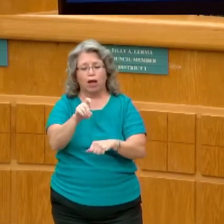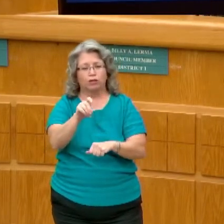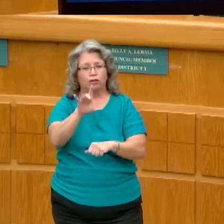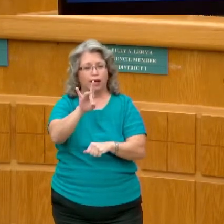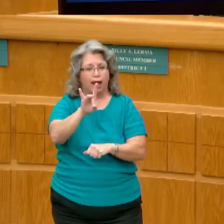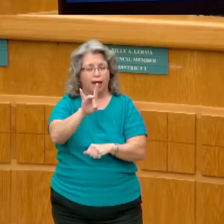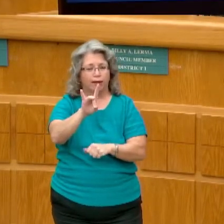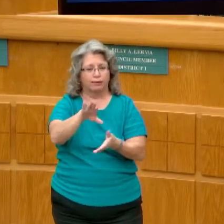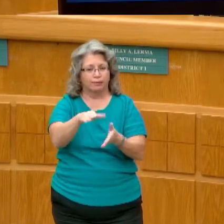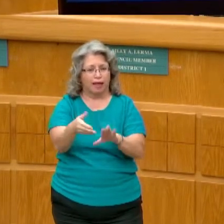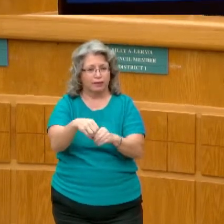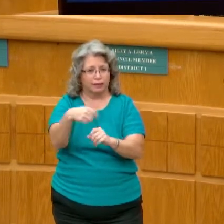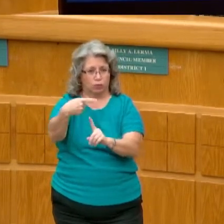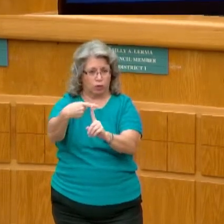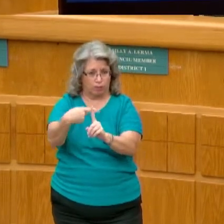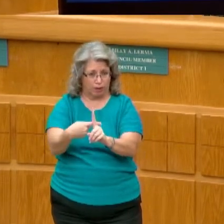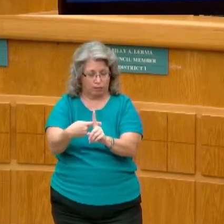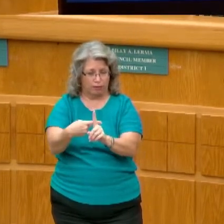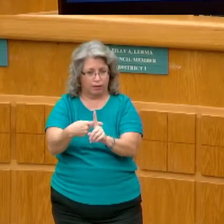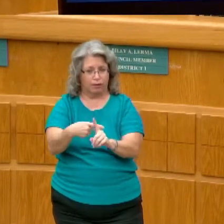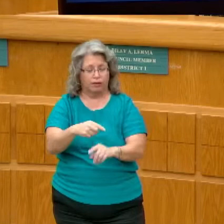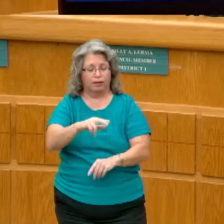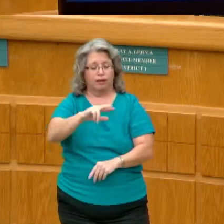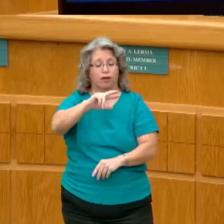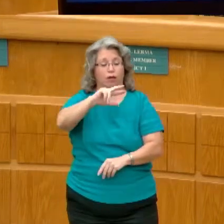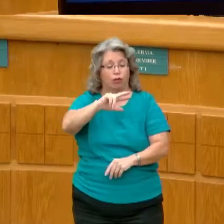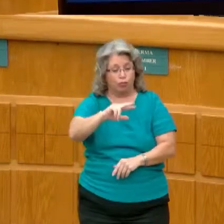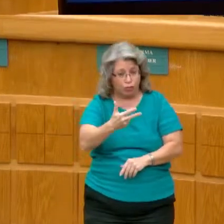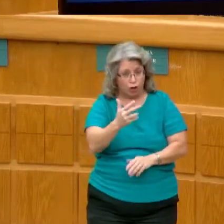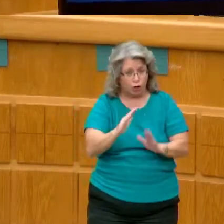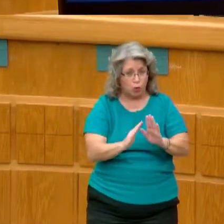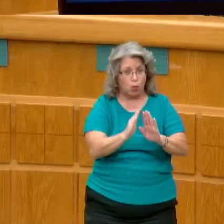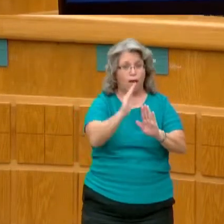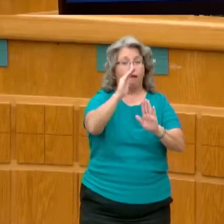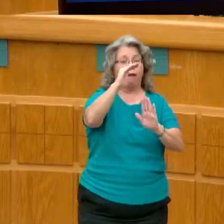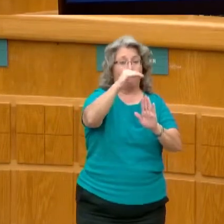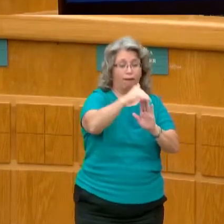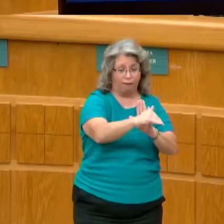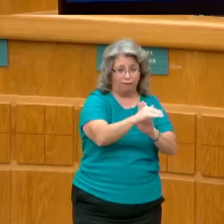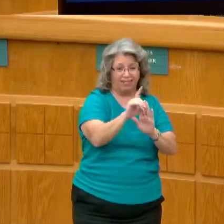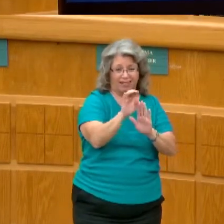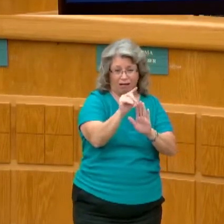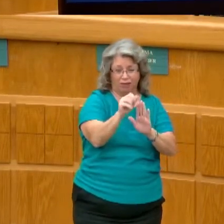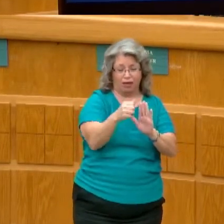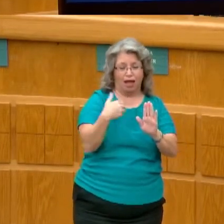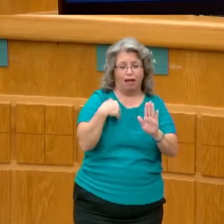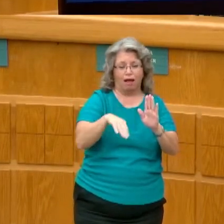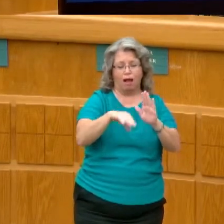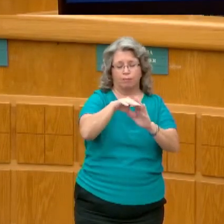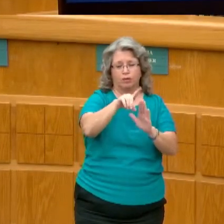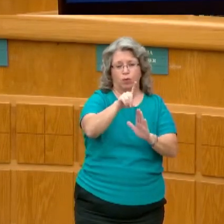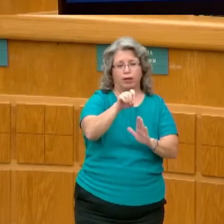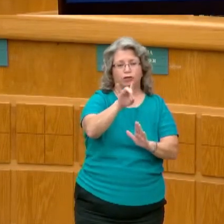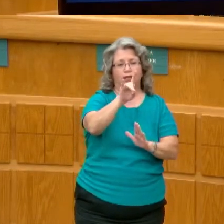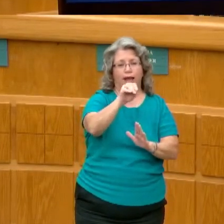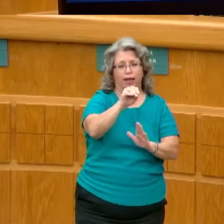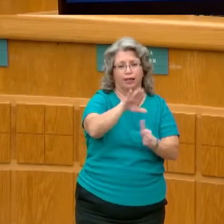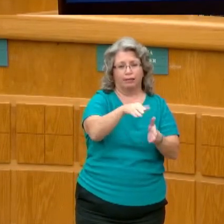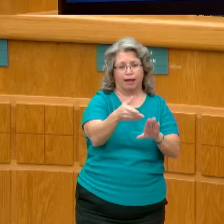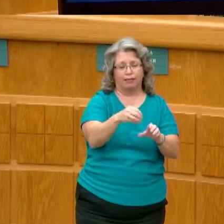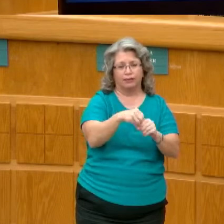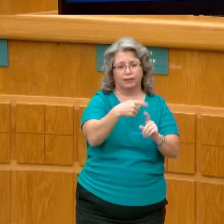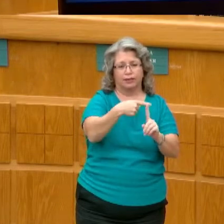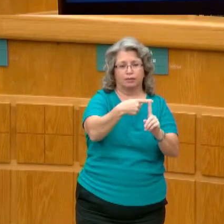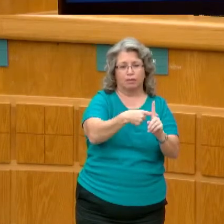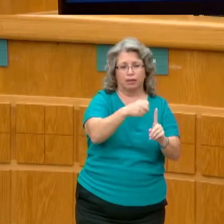1 month alone. And then in our third wave, we had up to 180 deaths in the month of September, because we know